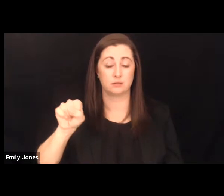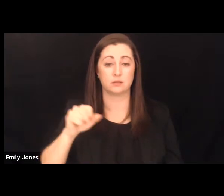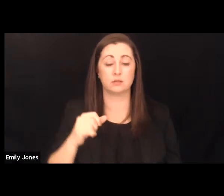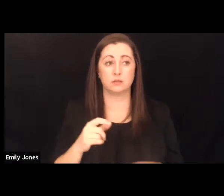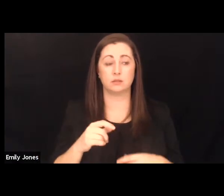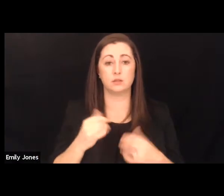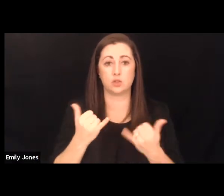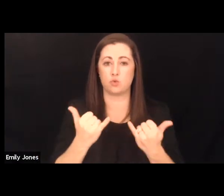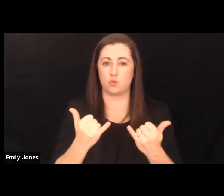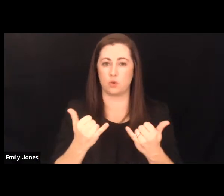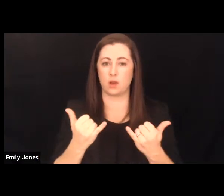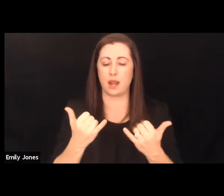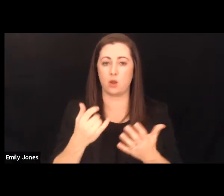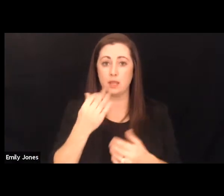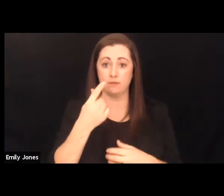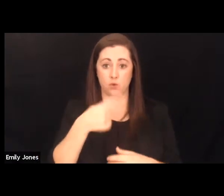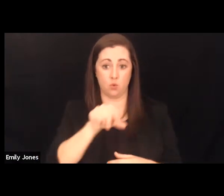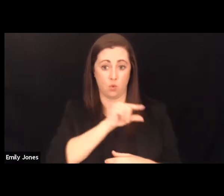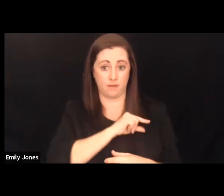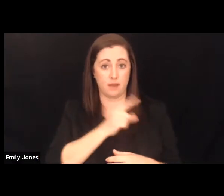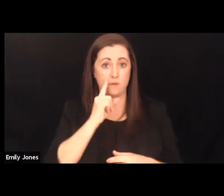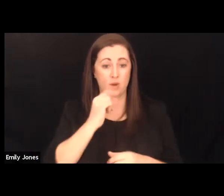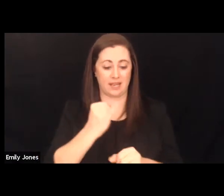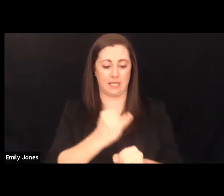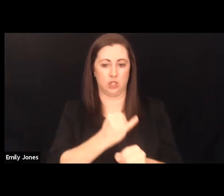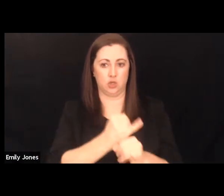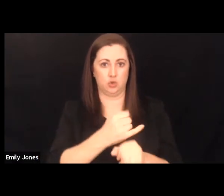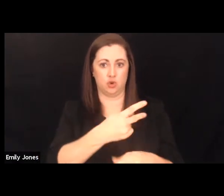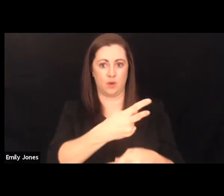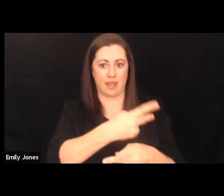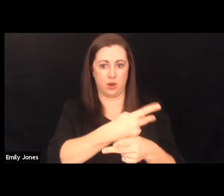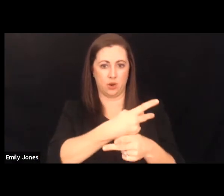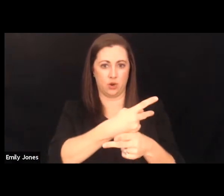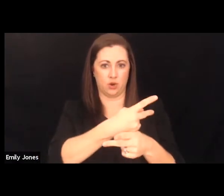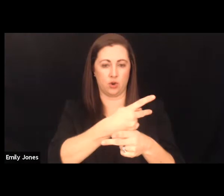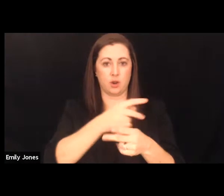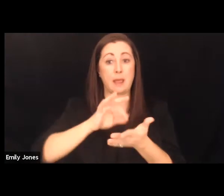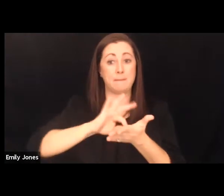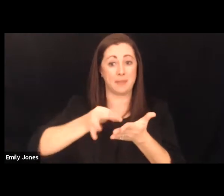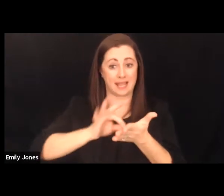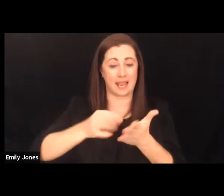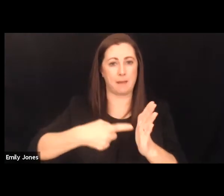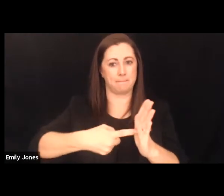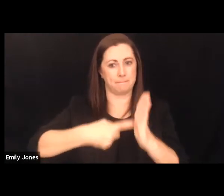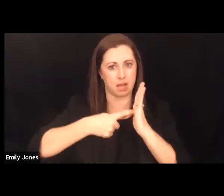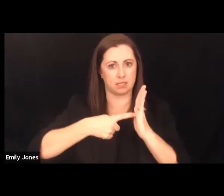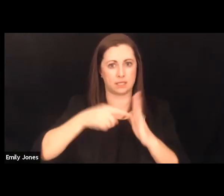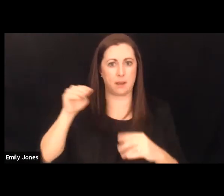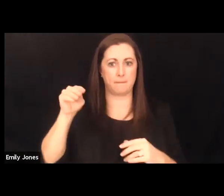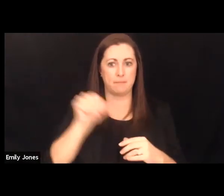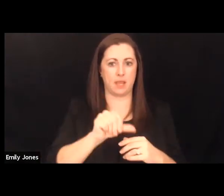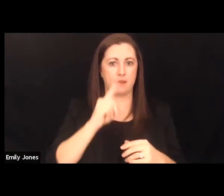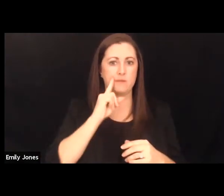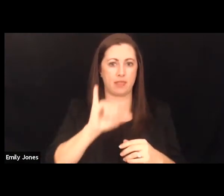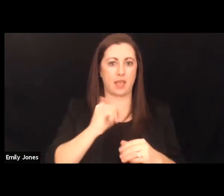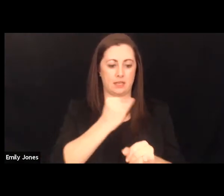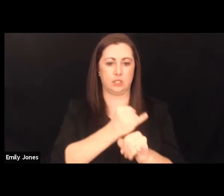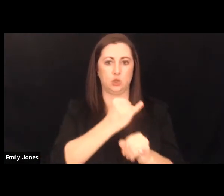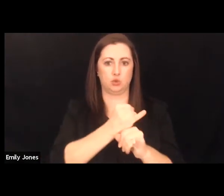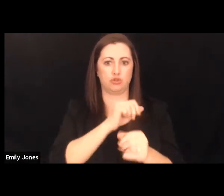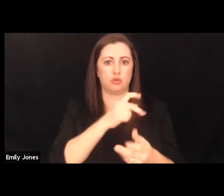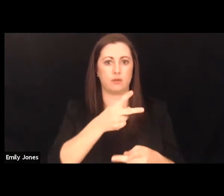qualify for institutional care, Medicaid must pay for that institutional